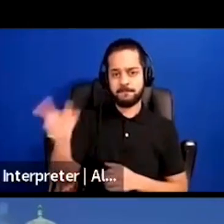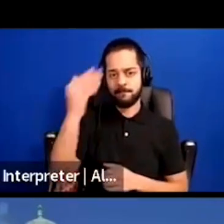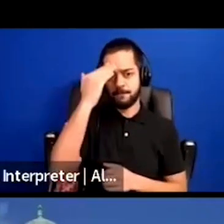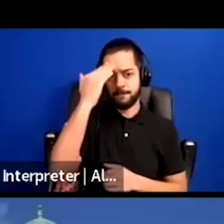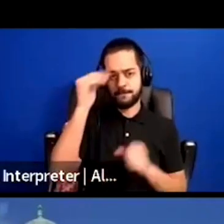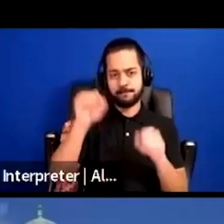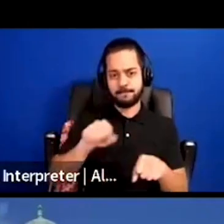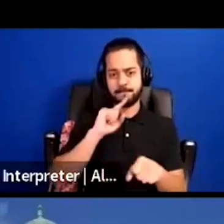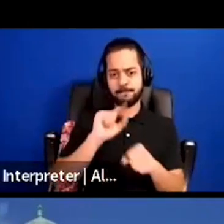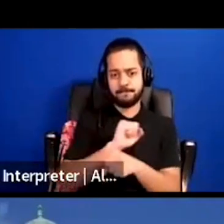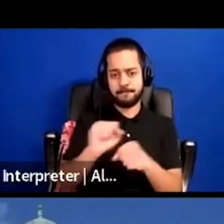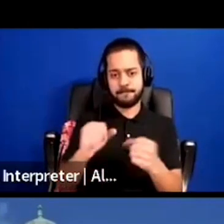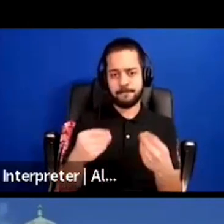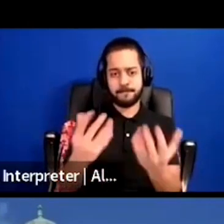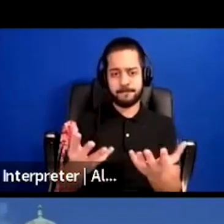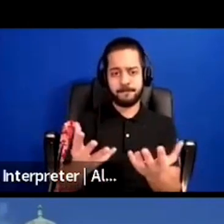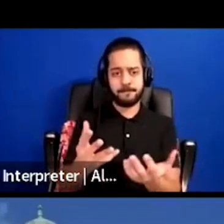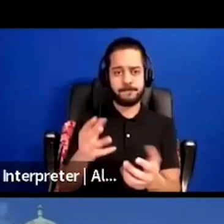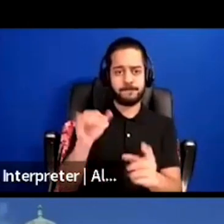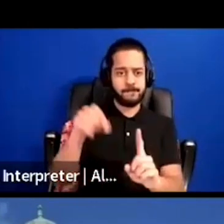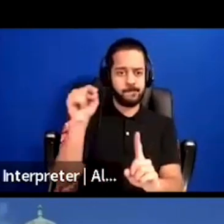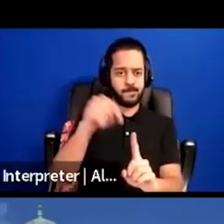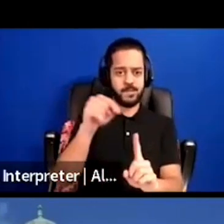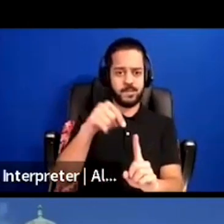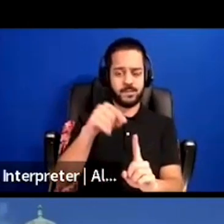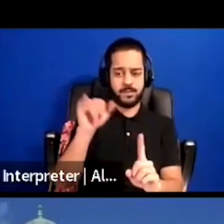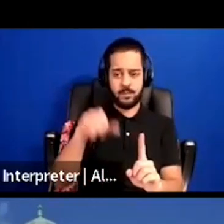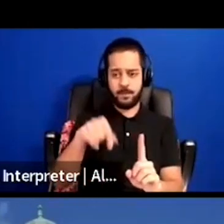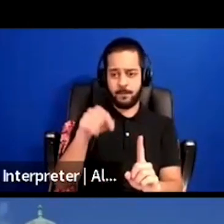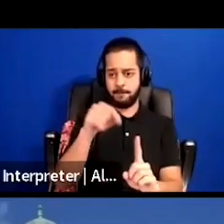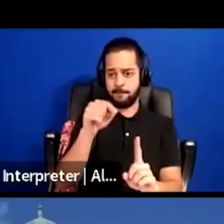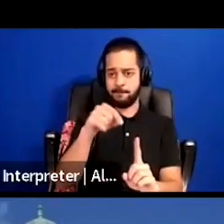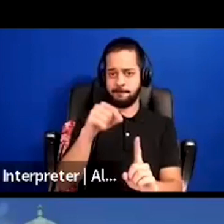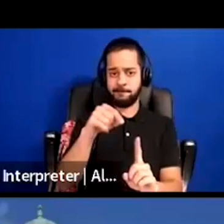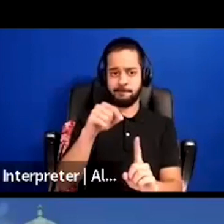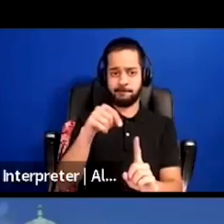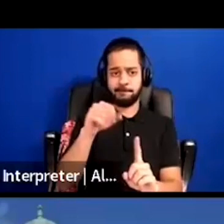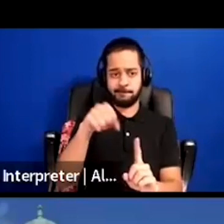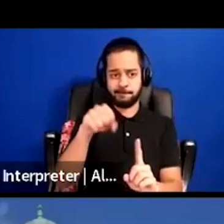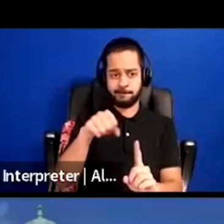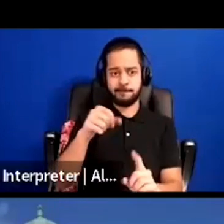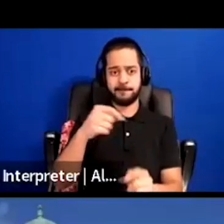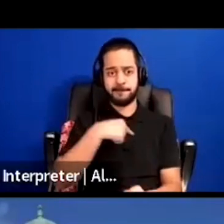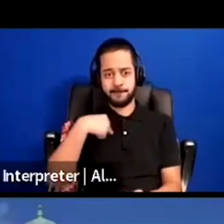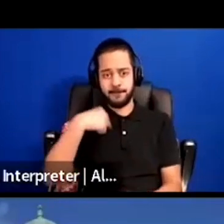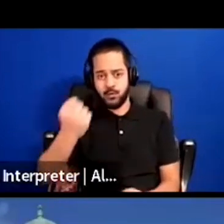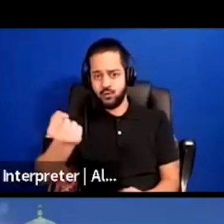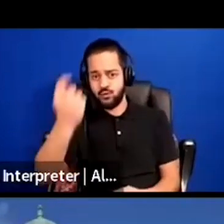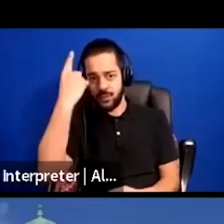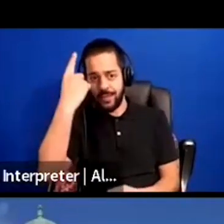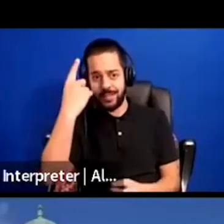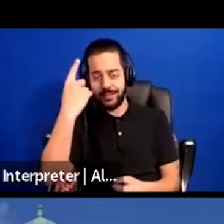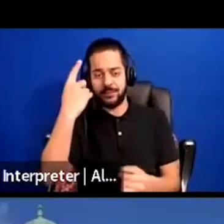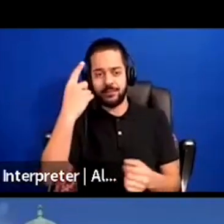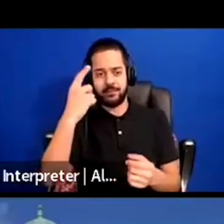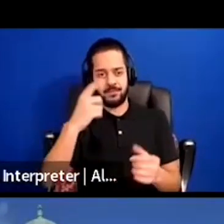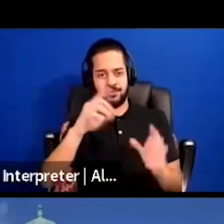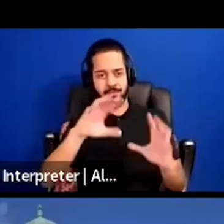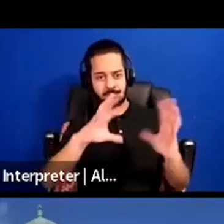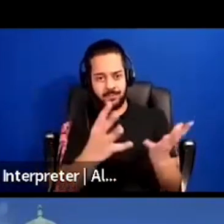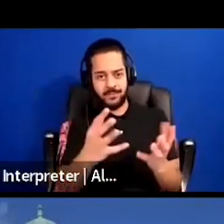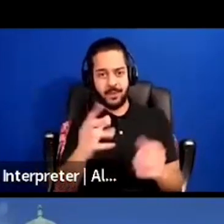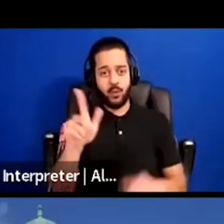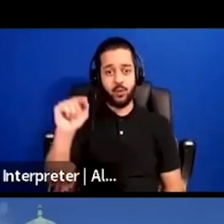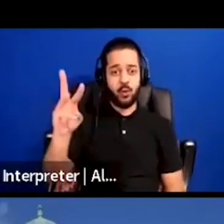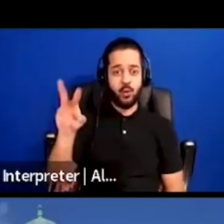And that's, that while it's understandable, that's not what the law says, and it's